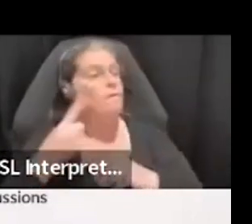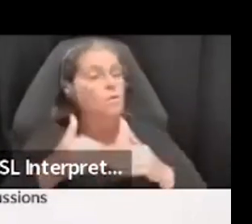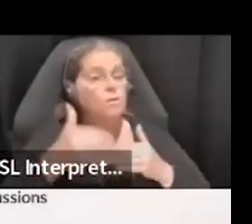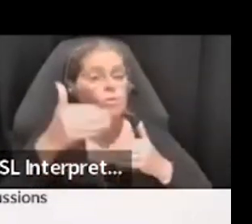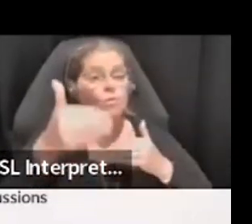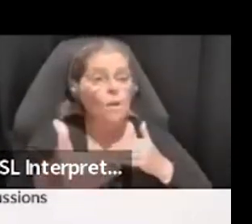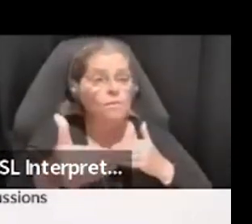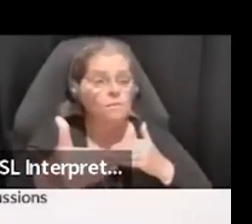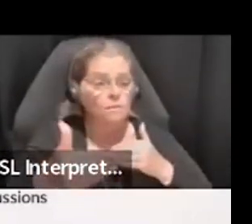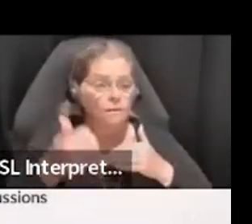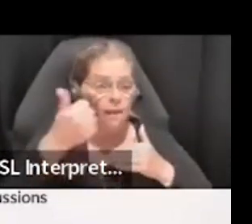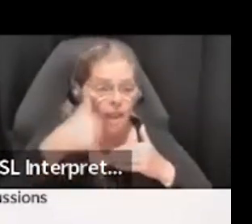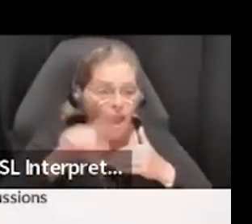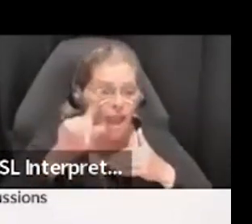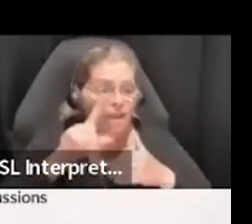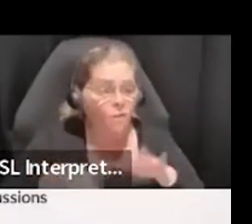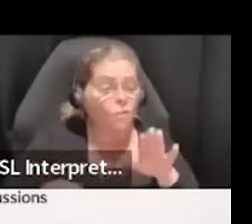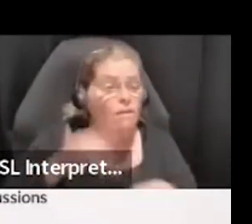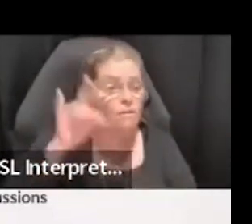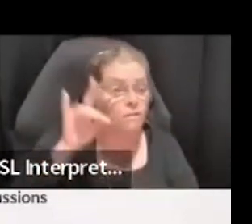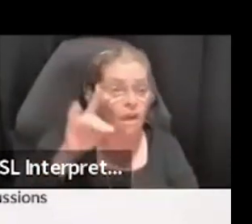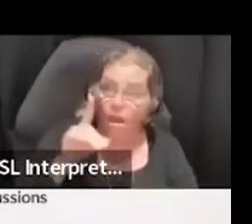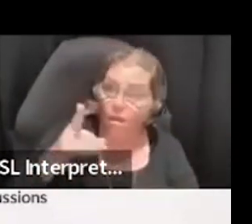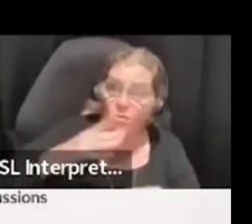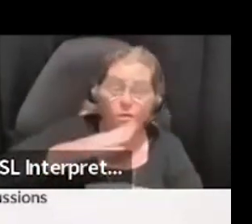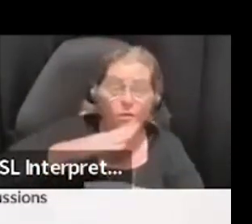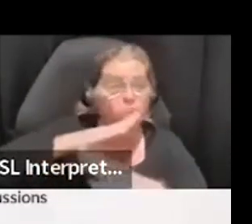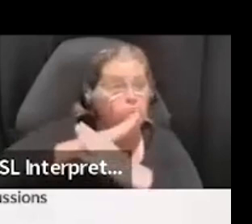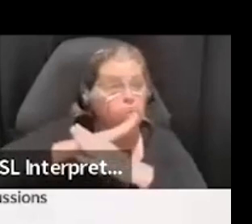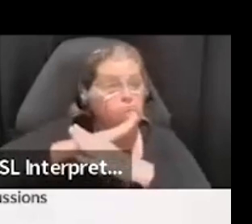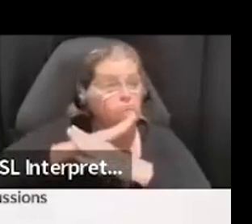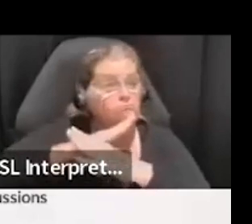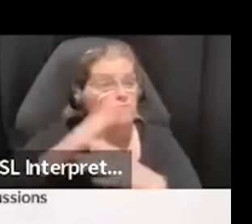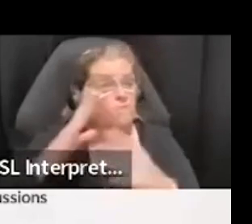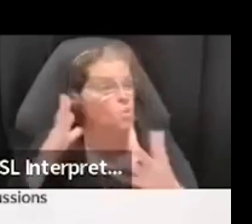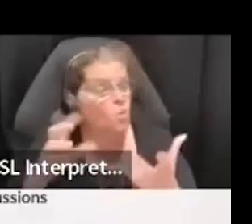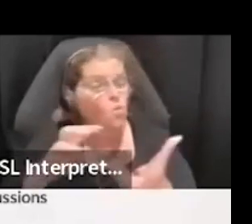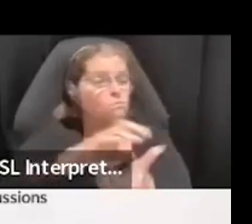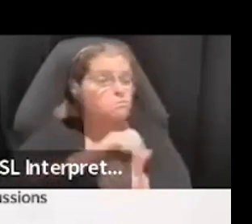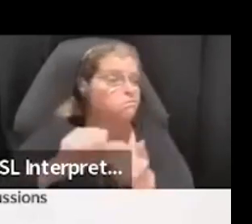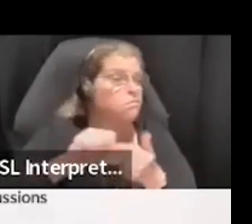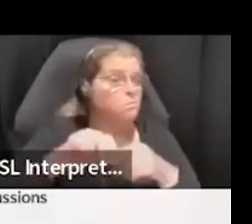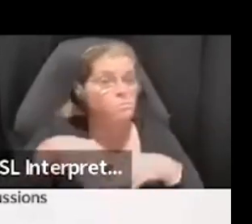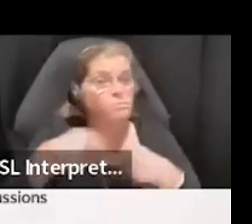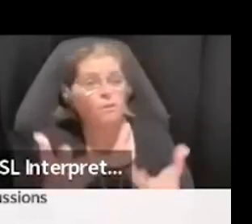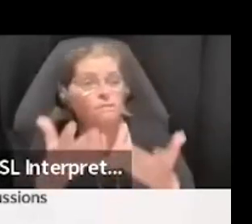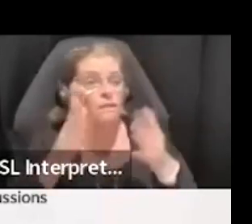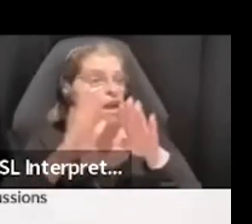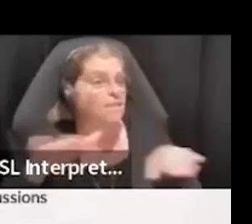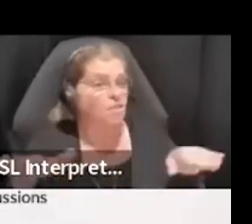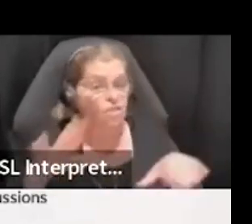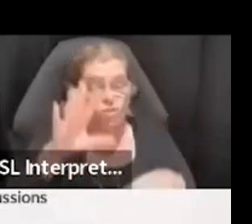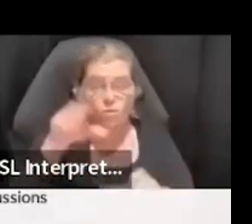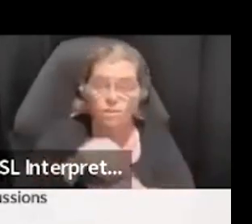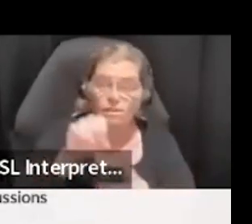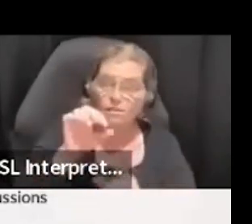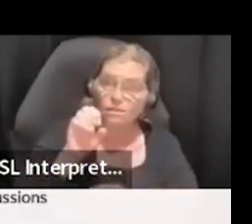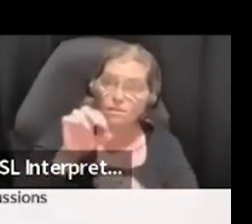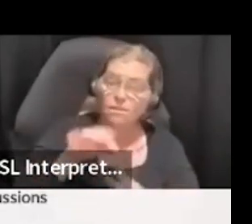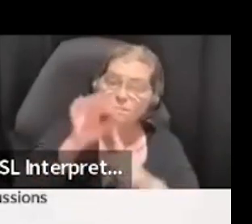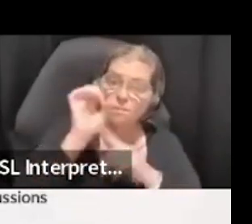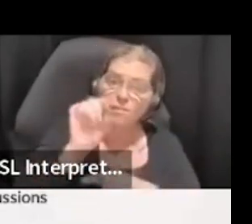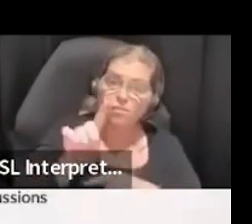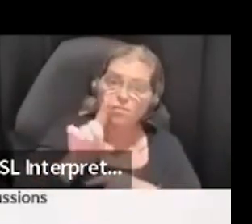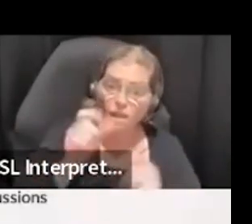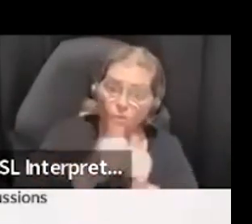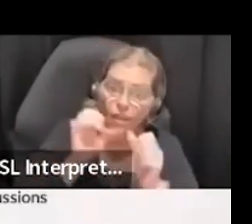removal of anyone found doing anything to obstruct, interfere, and outright refuse to provide children in special education with an